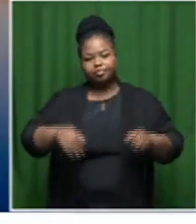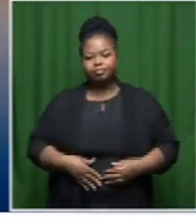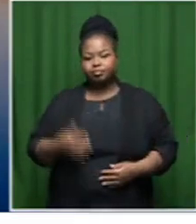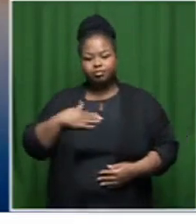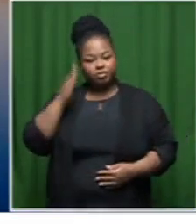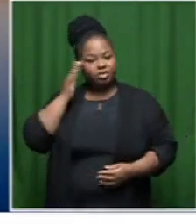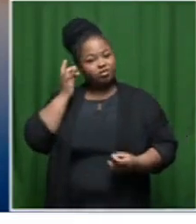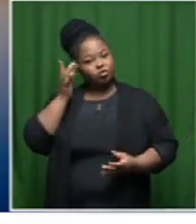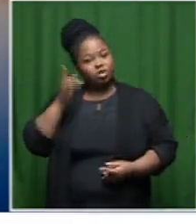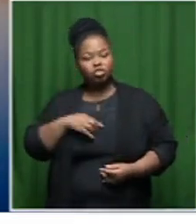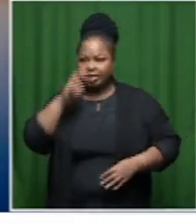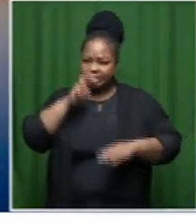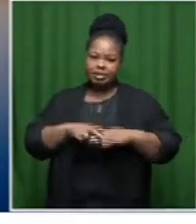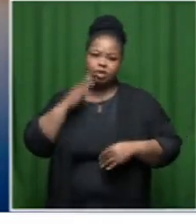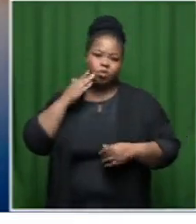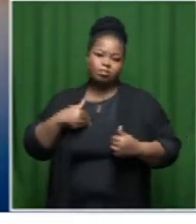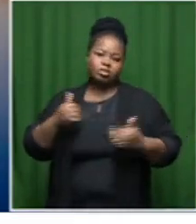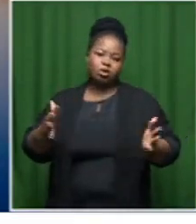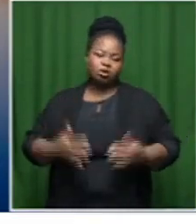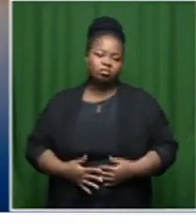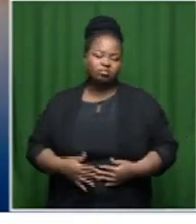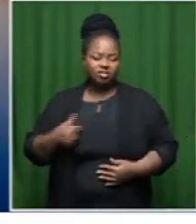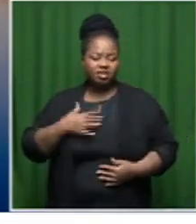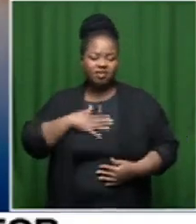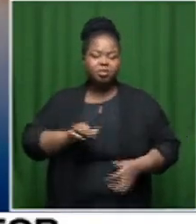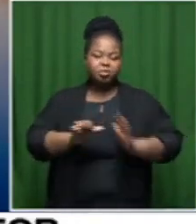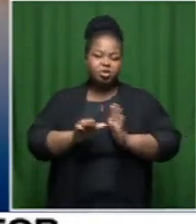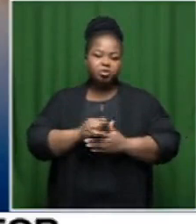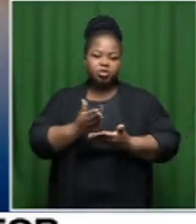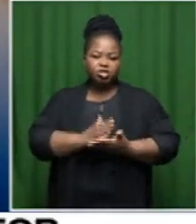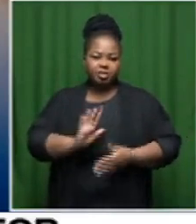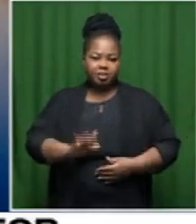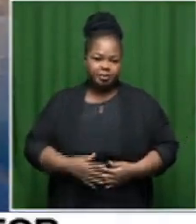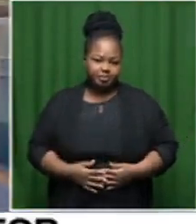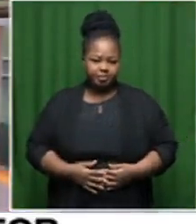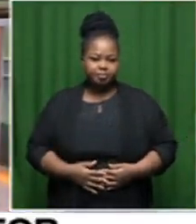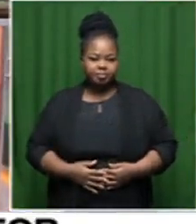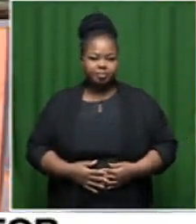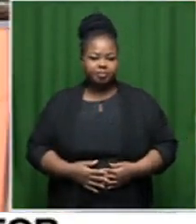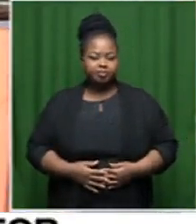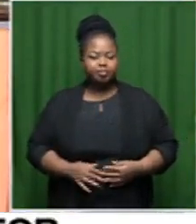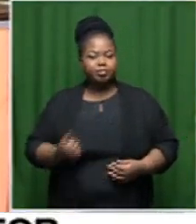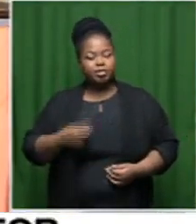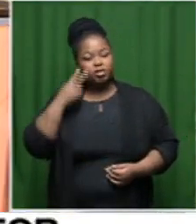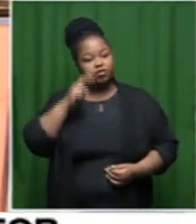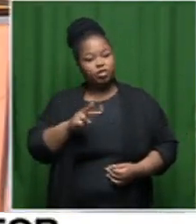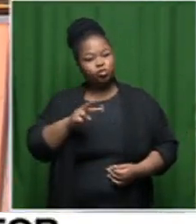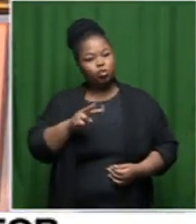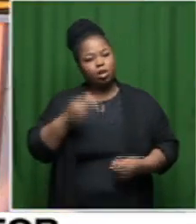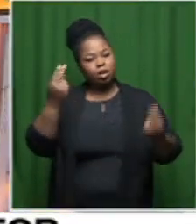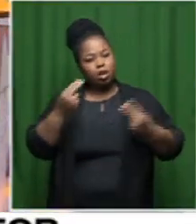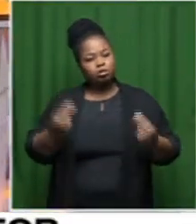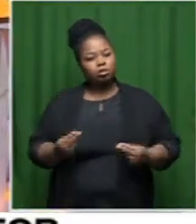this information when I was starting in my career. So yeah, I feel like it's very important to share. And generally, how do visual artists price their